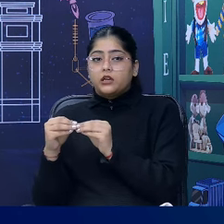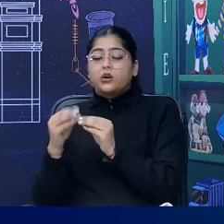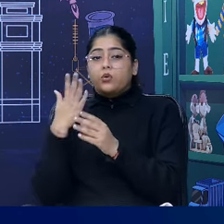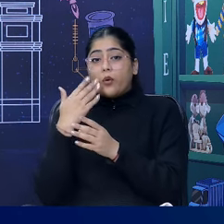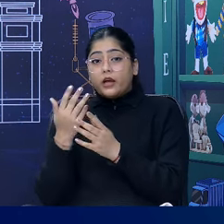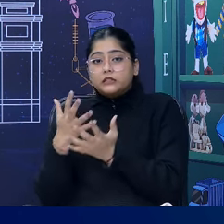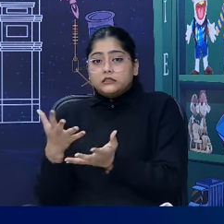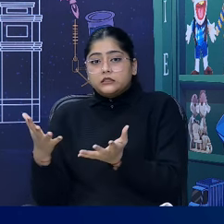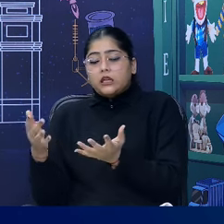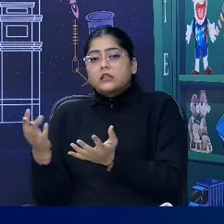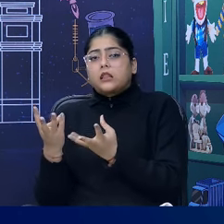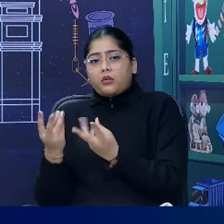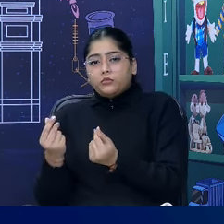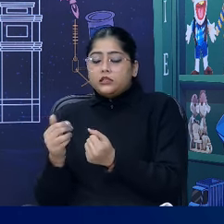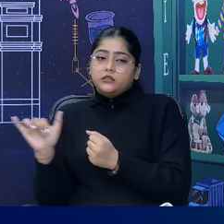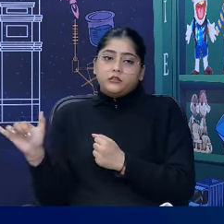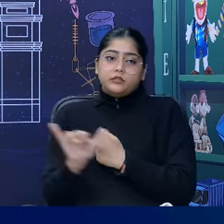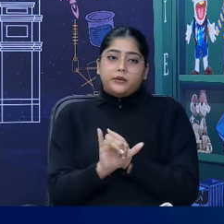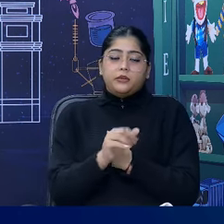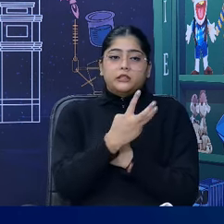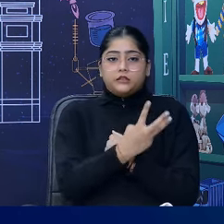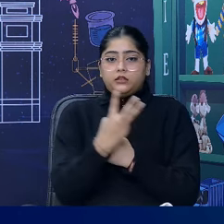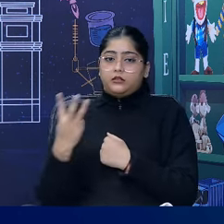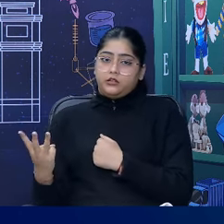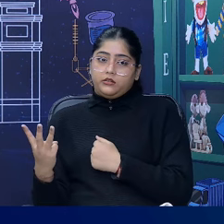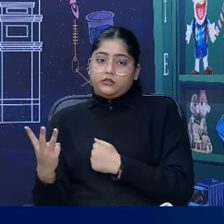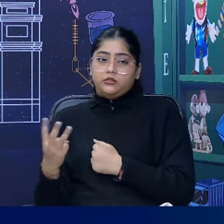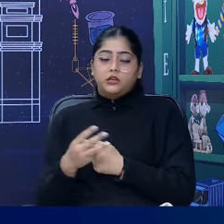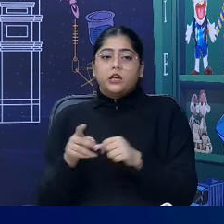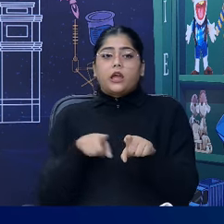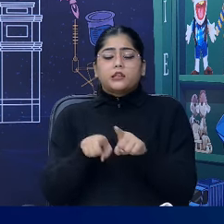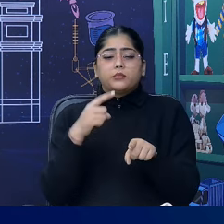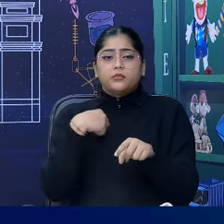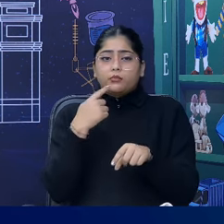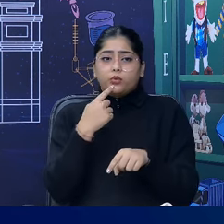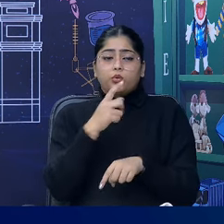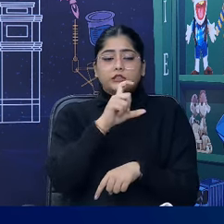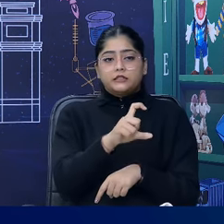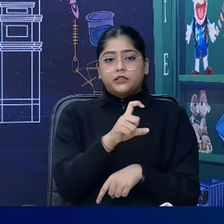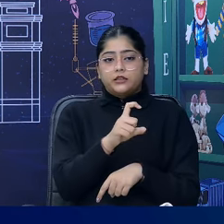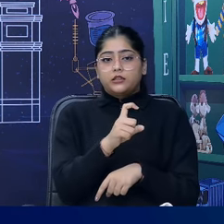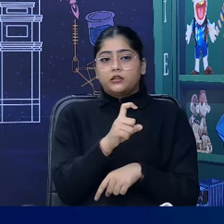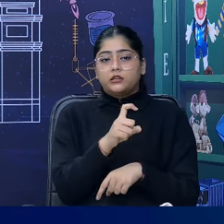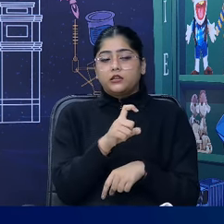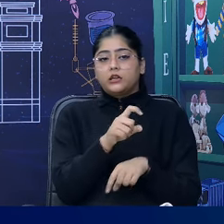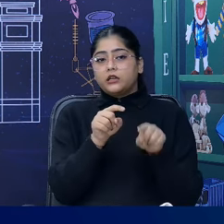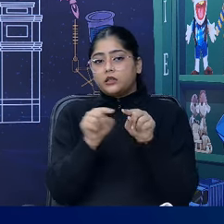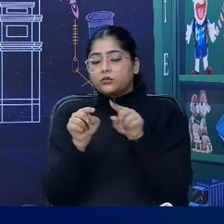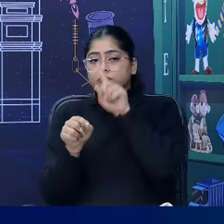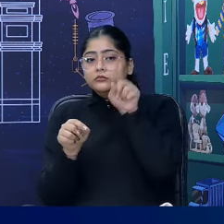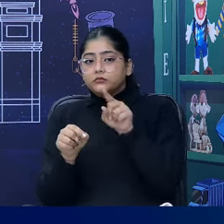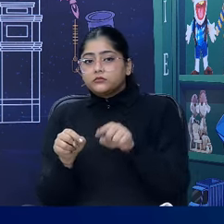equal. If I will write one more set, say C, and here I am just going to write